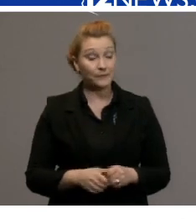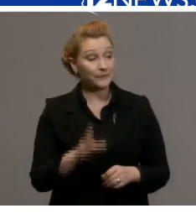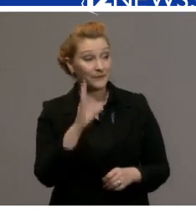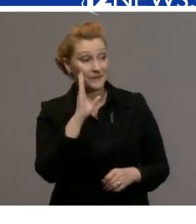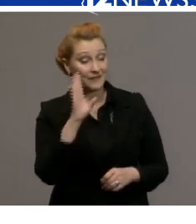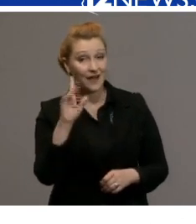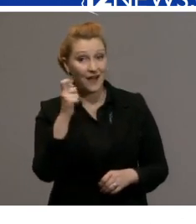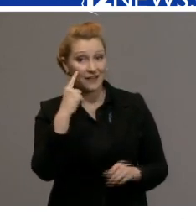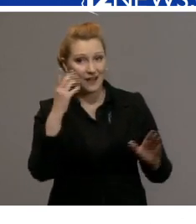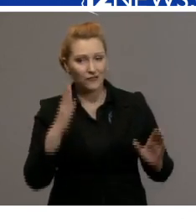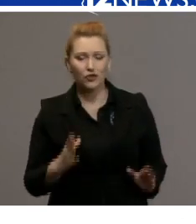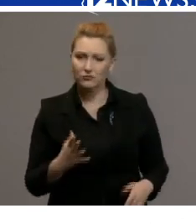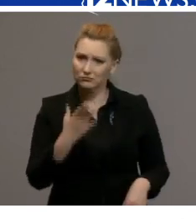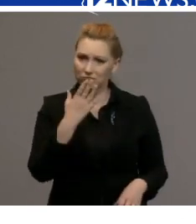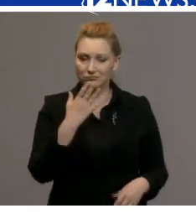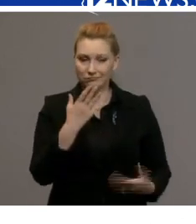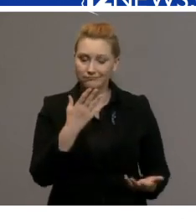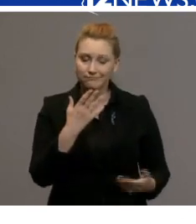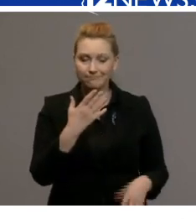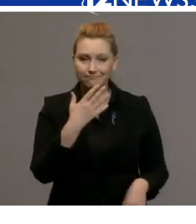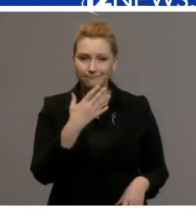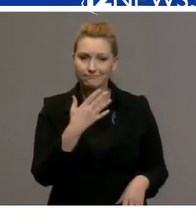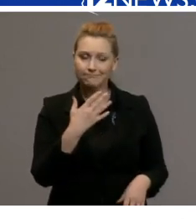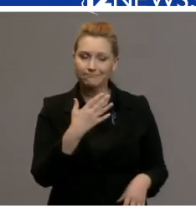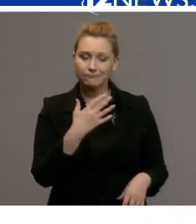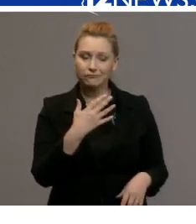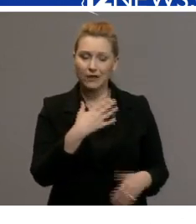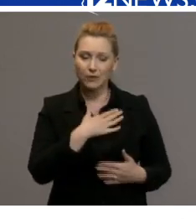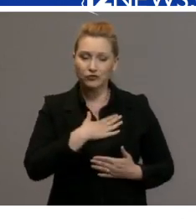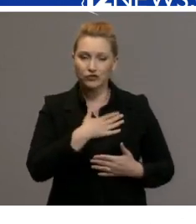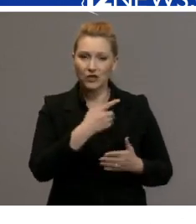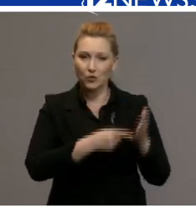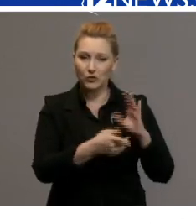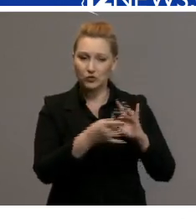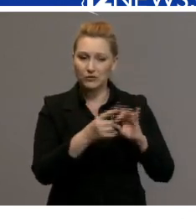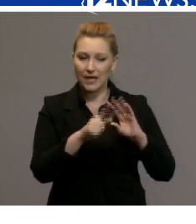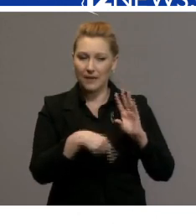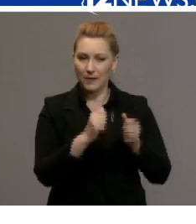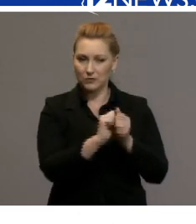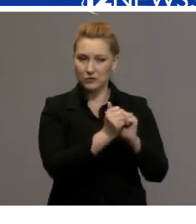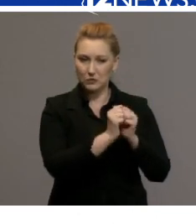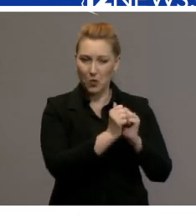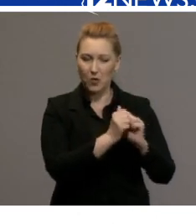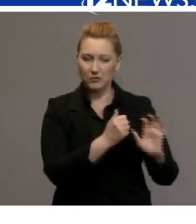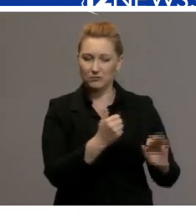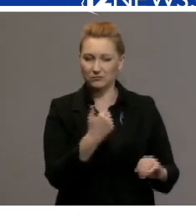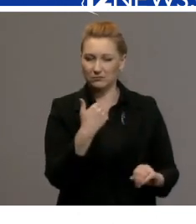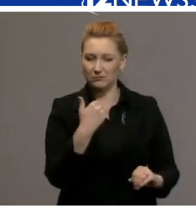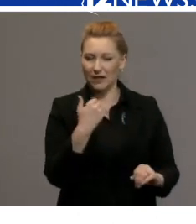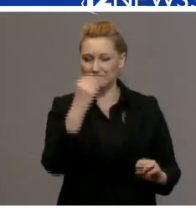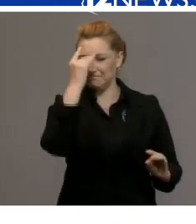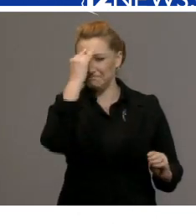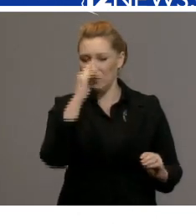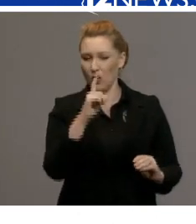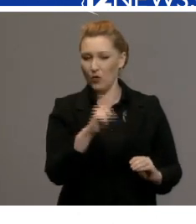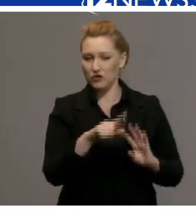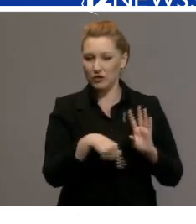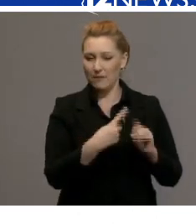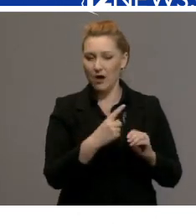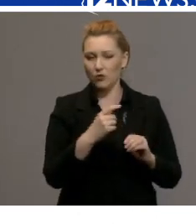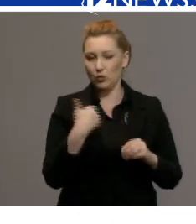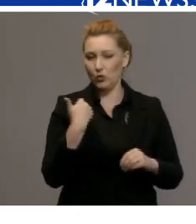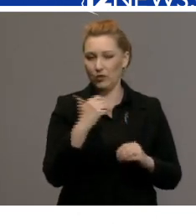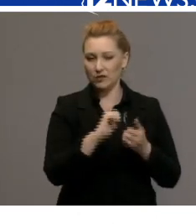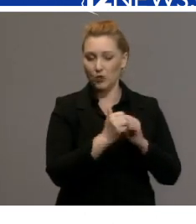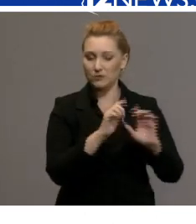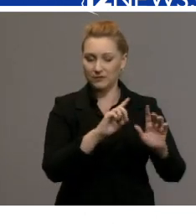about sports, and I've got a question on that in a second for youth sports. But in the meantime, the Prescott Rodeo, the world's oldest rodeo, starts